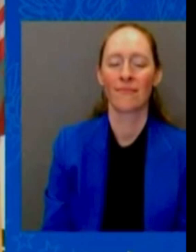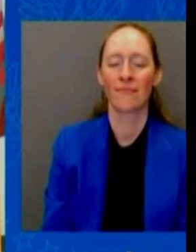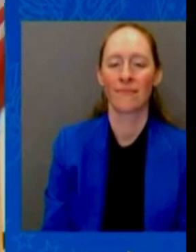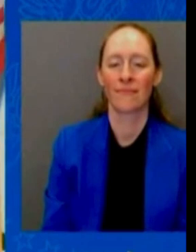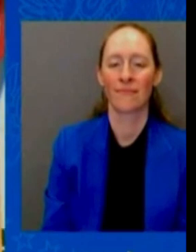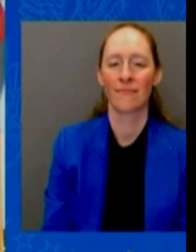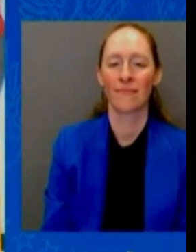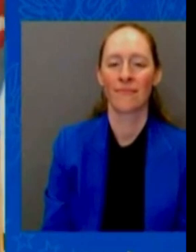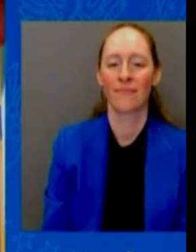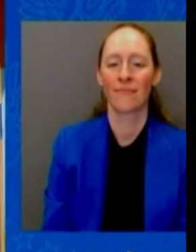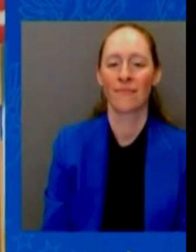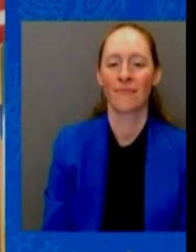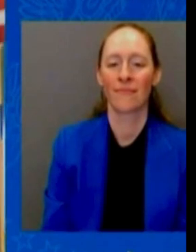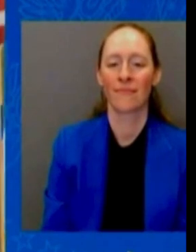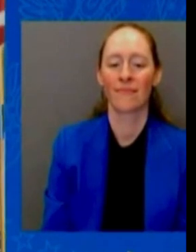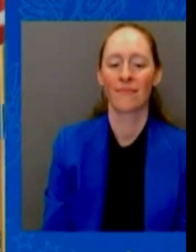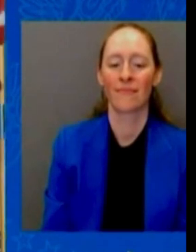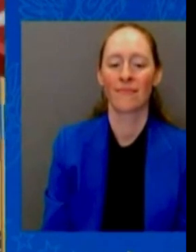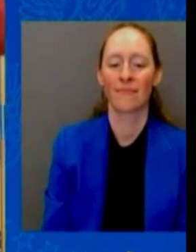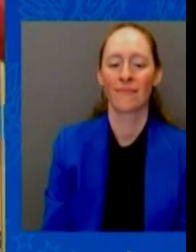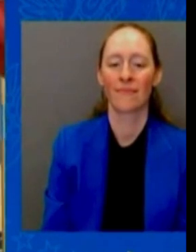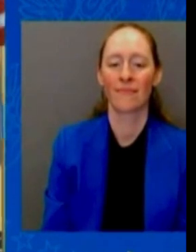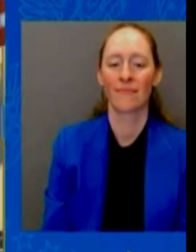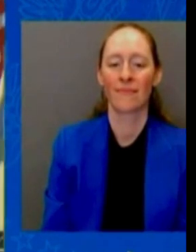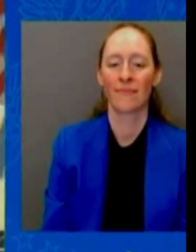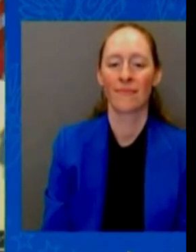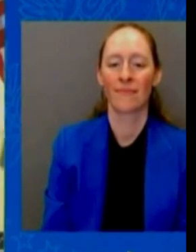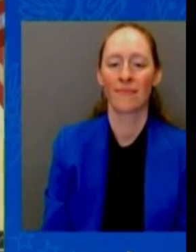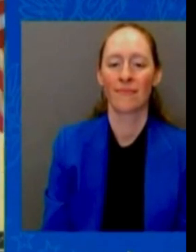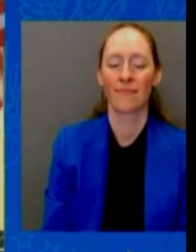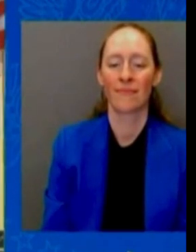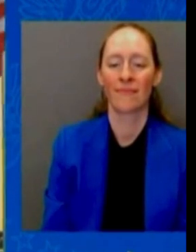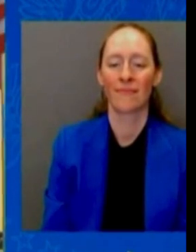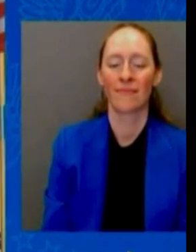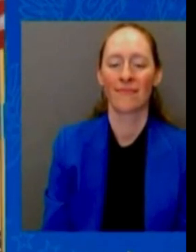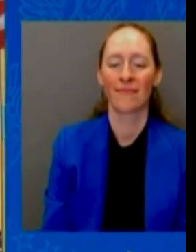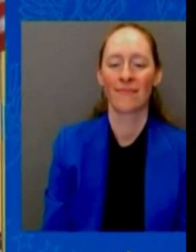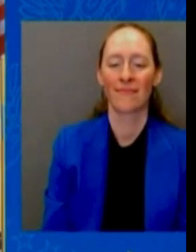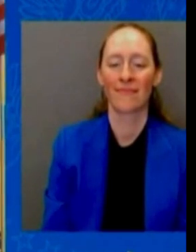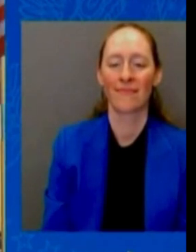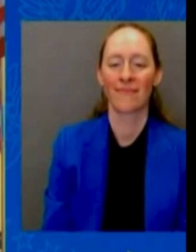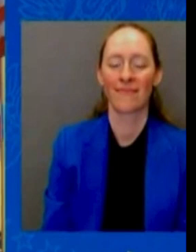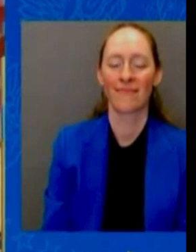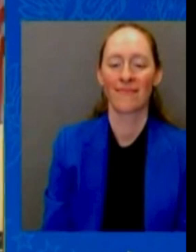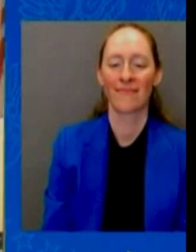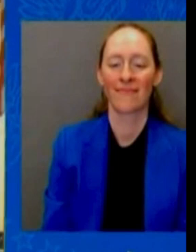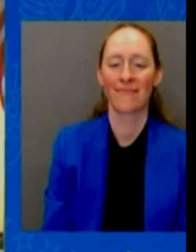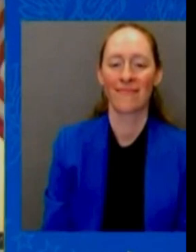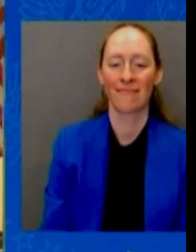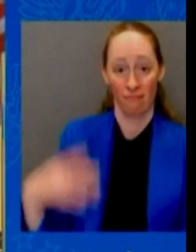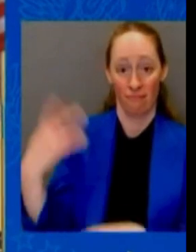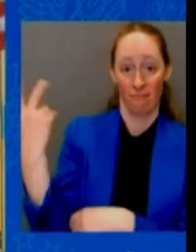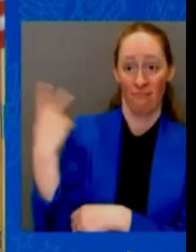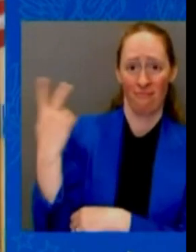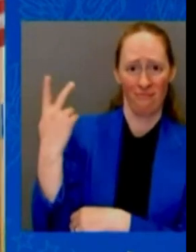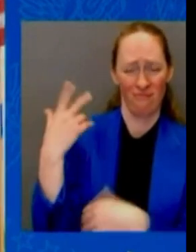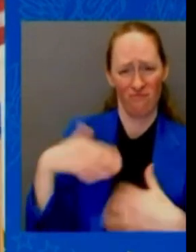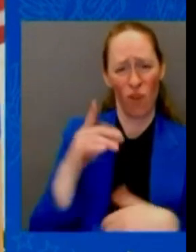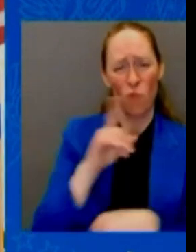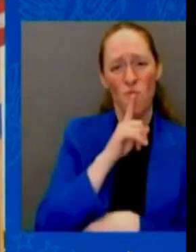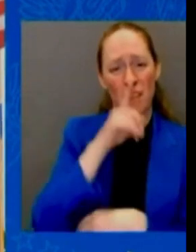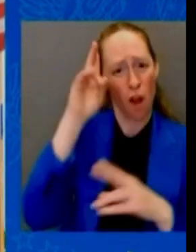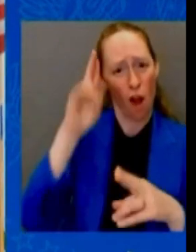We are both honored and moved, Mr. President, to be here with you today at the White House. Honored and